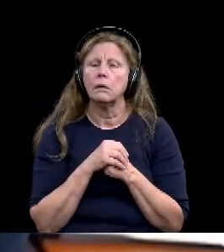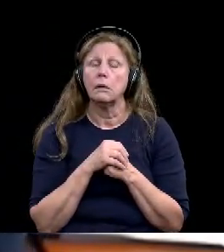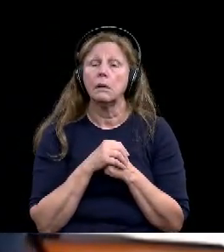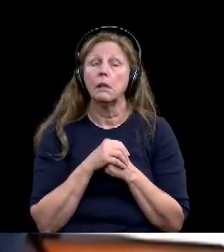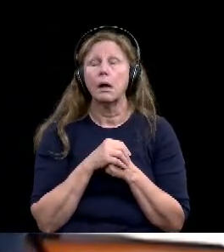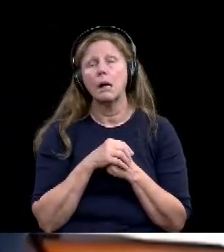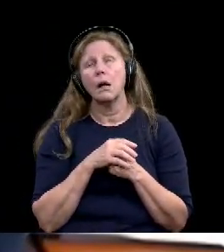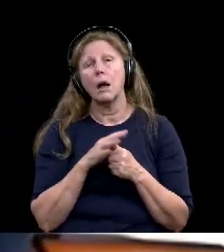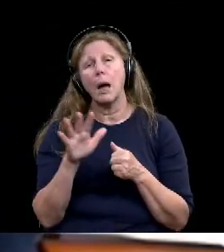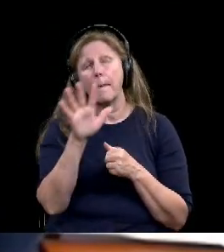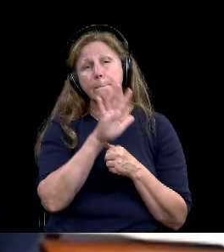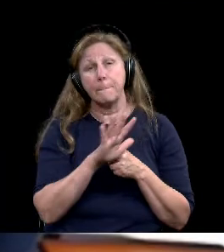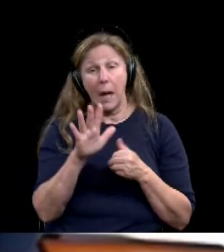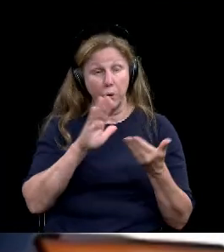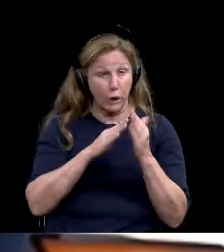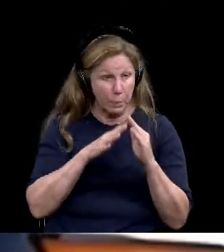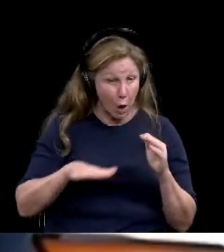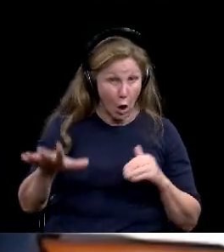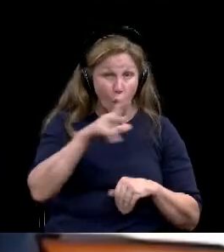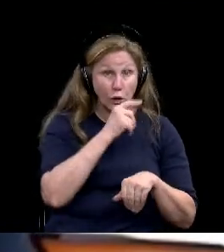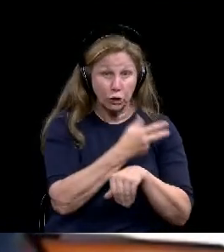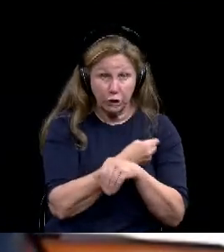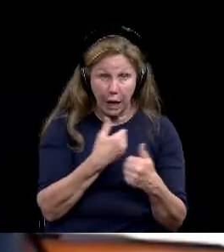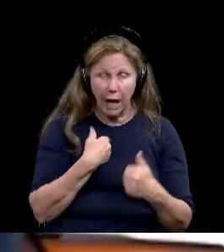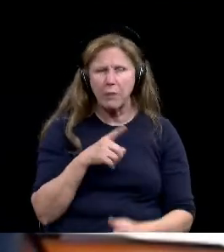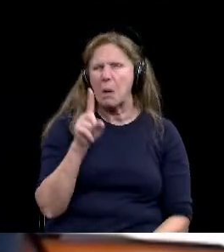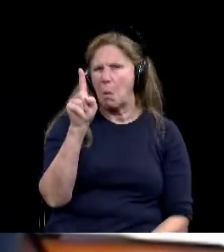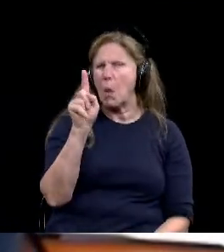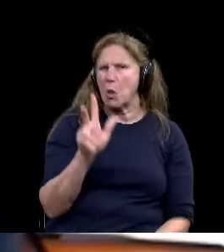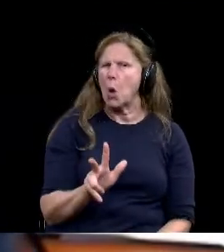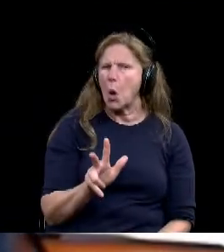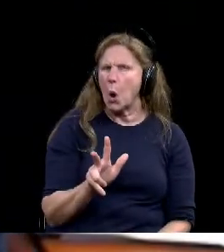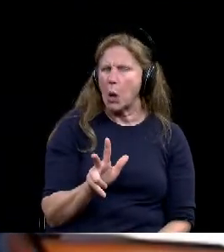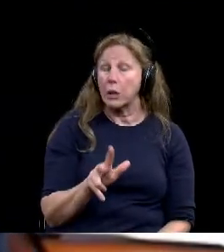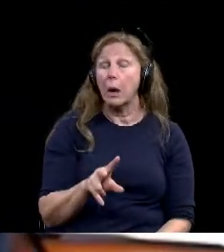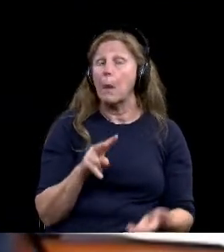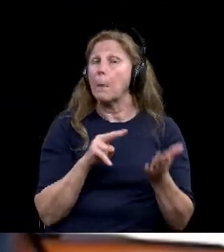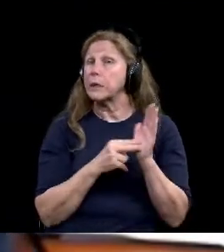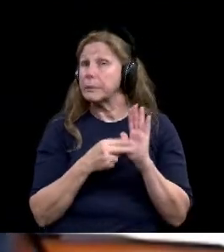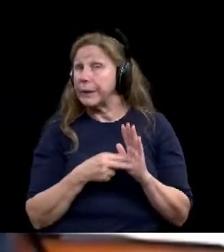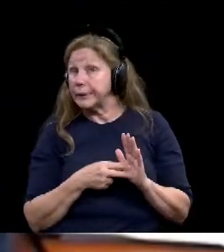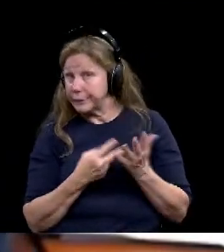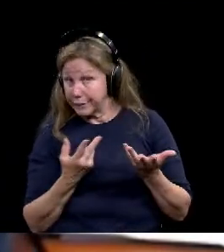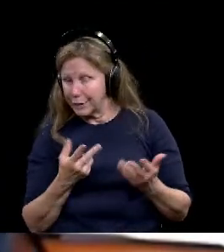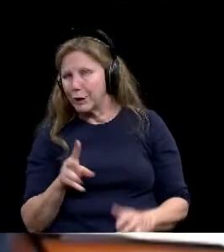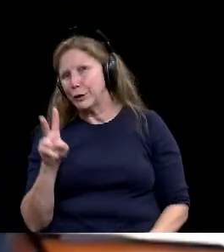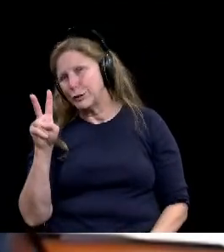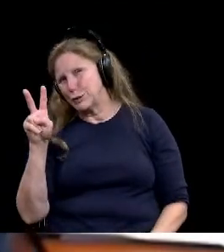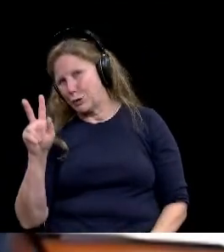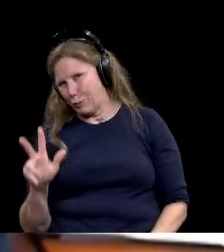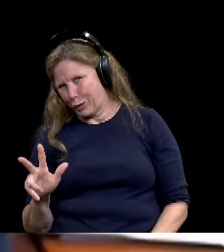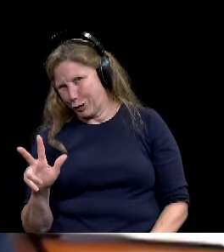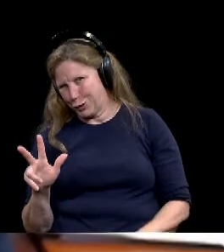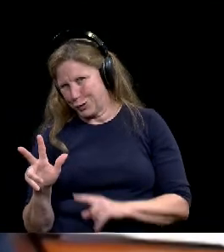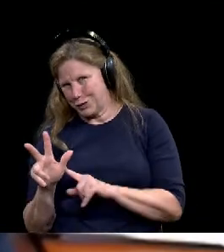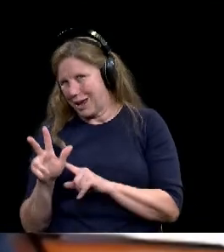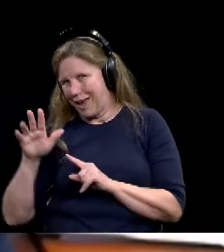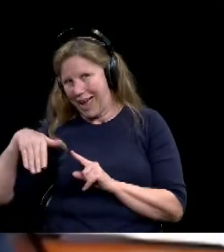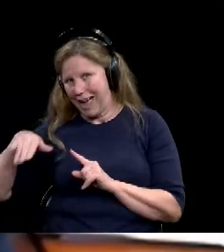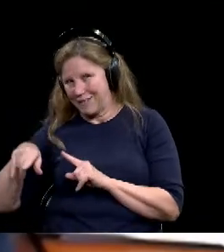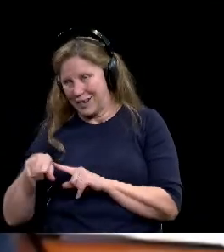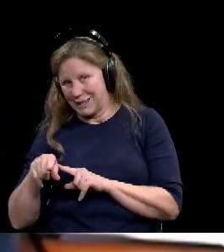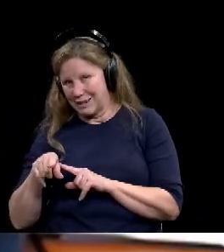take the law of averages in that large gathering, may not be vaccinated. So there is some risk. The more people we can